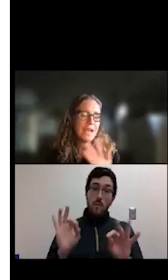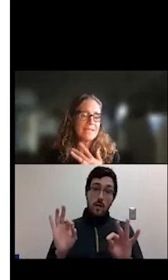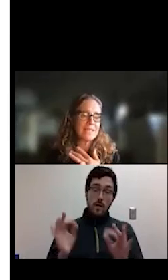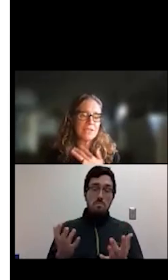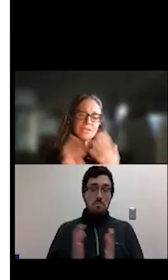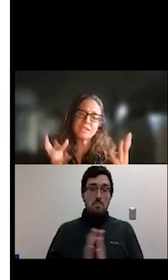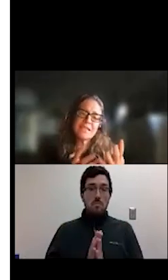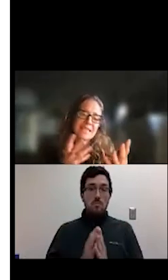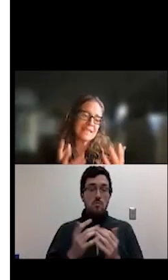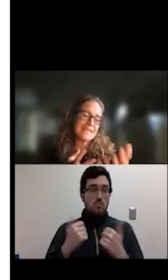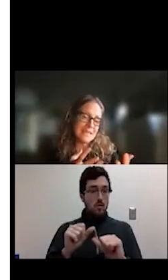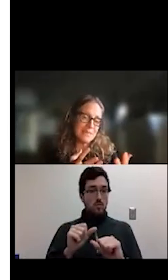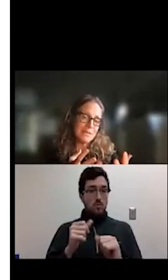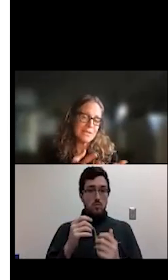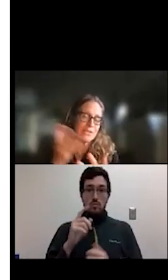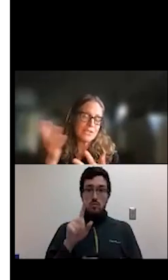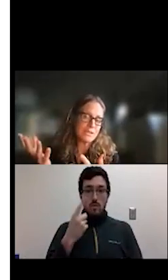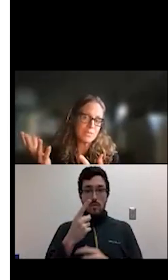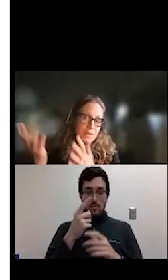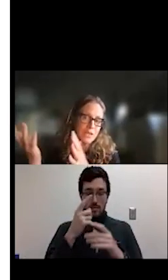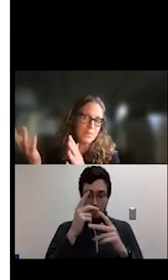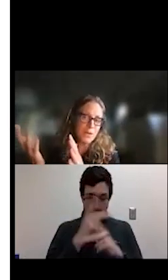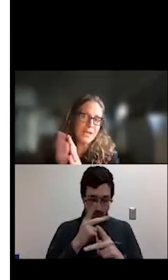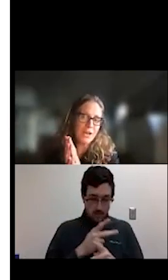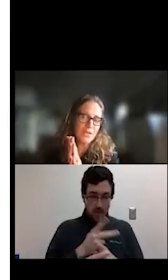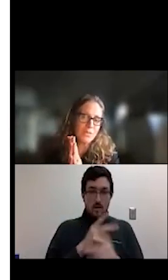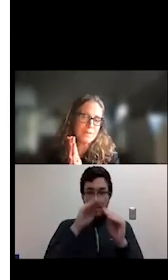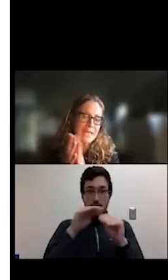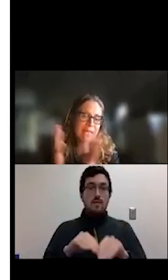From trying to just synthesize and disseminate research to